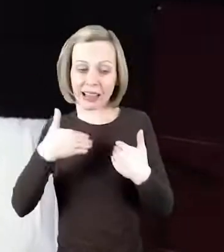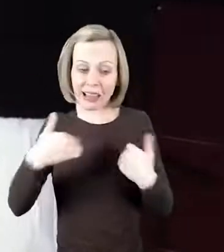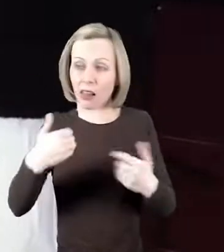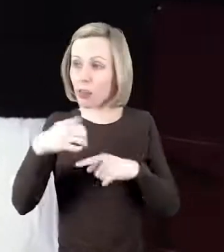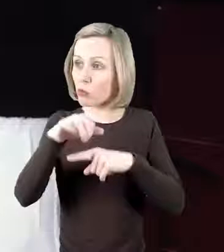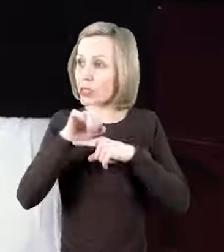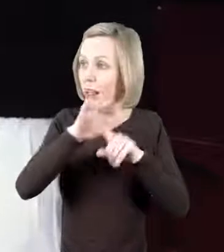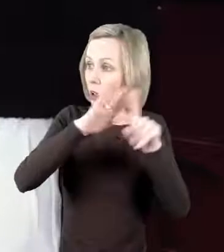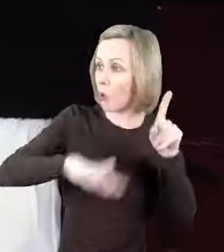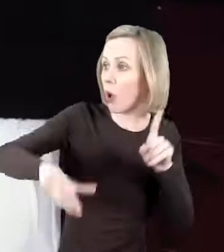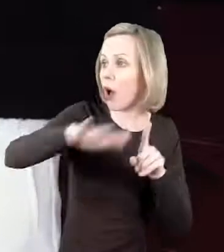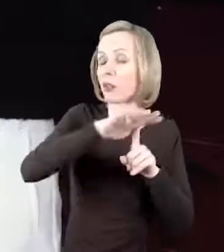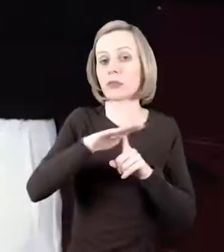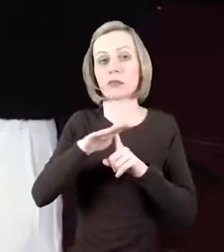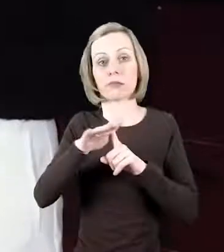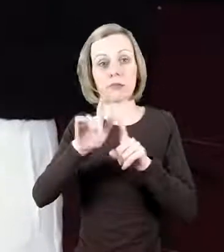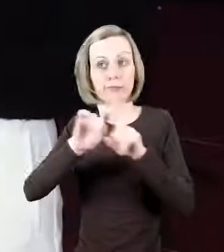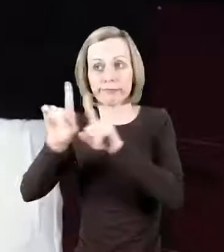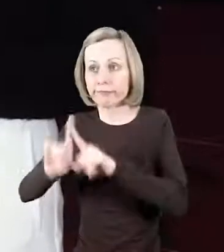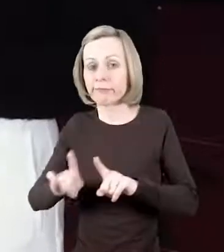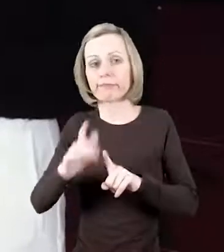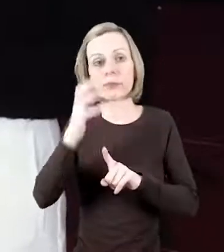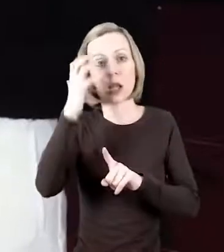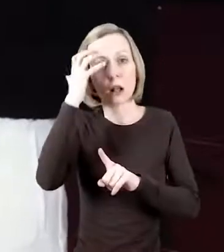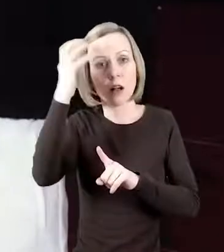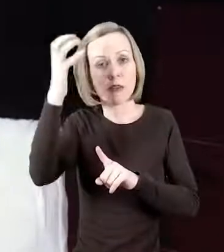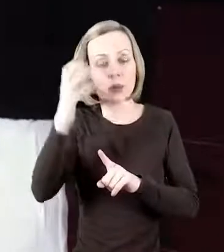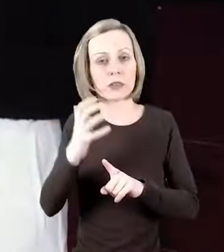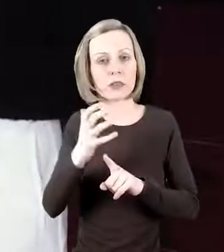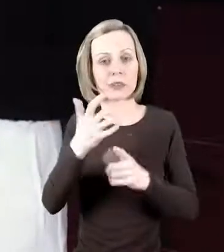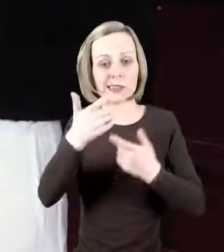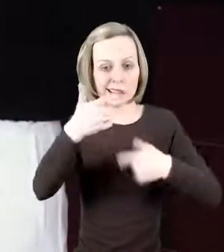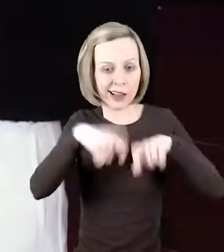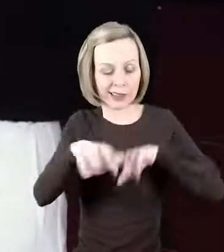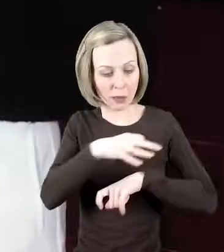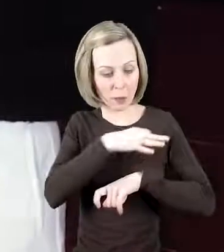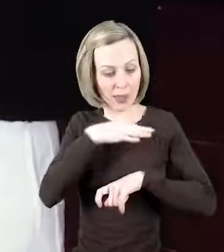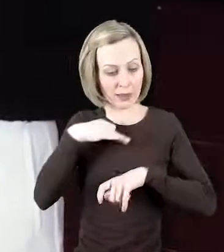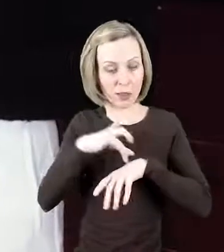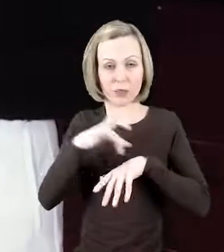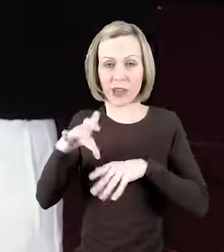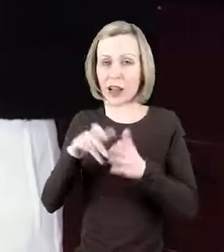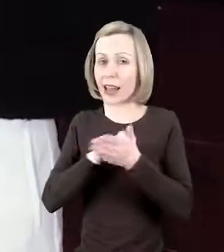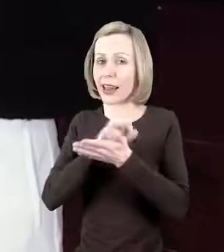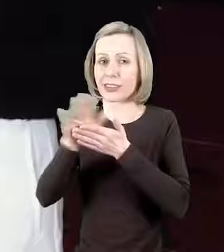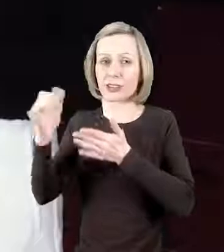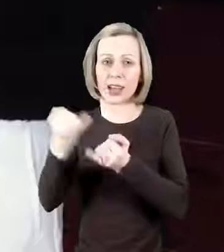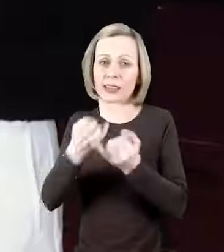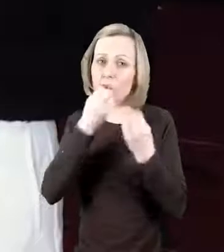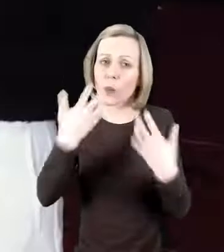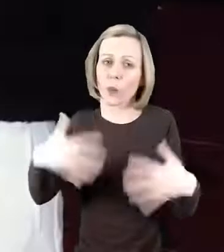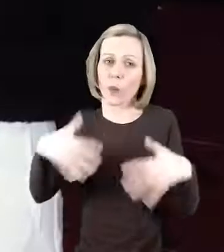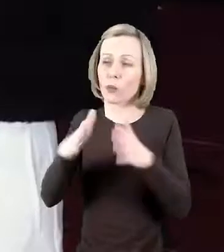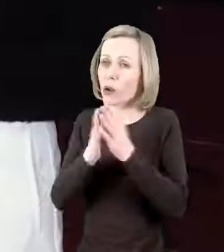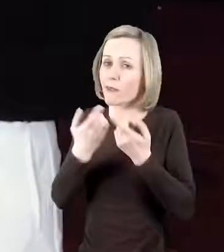protection over our world. We pray for the governments, scientists, medical professionals, our incredible NHS, and